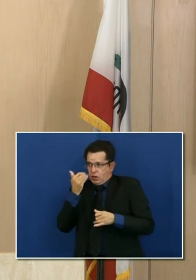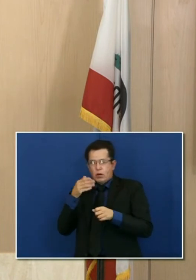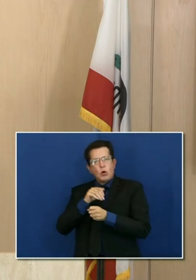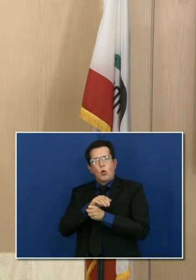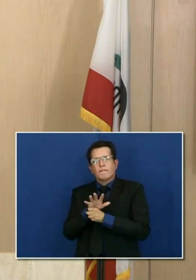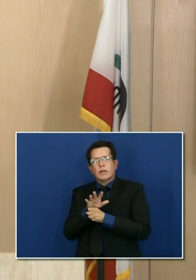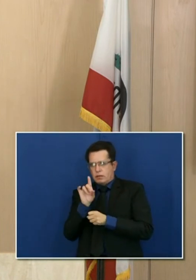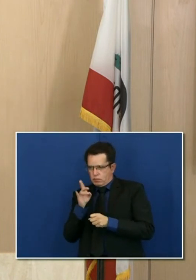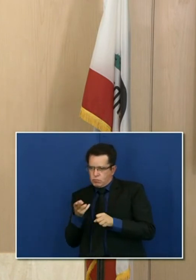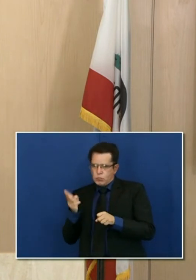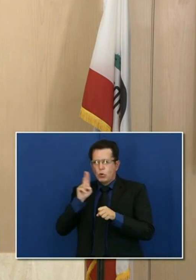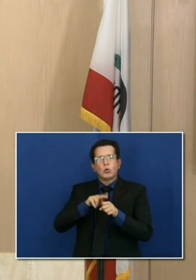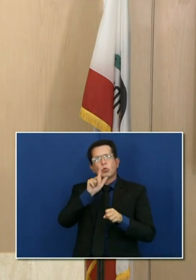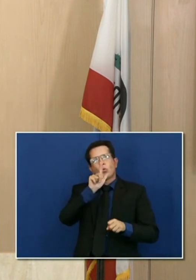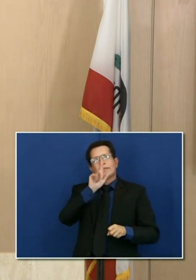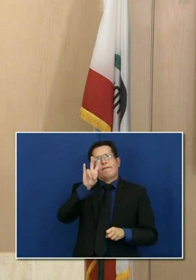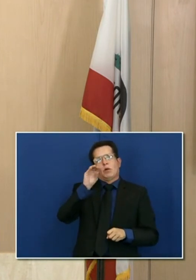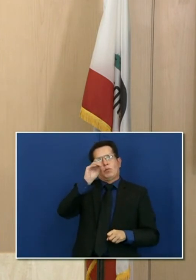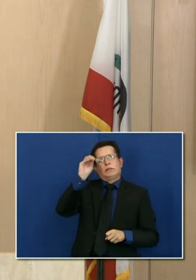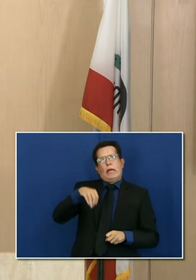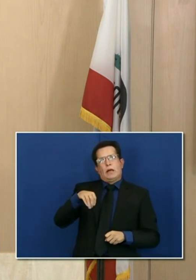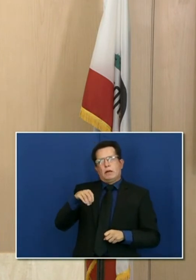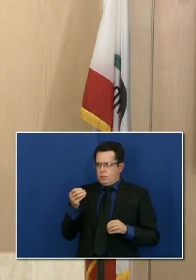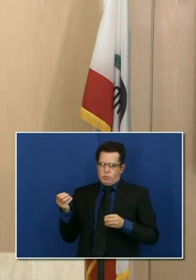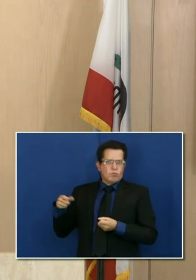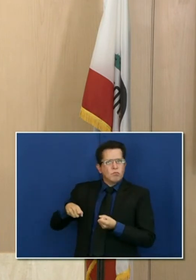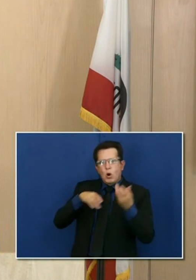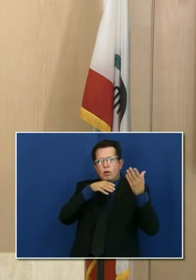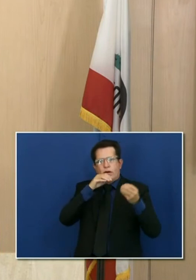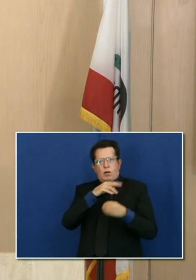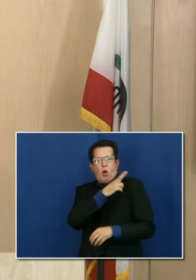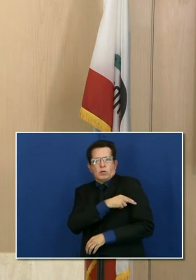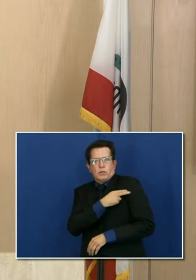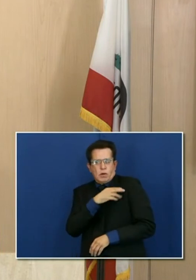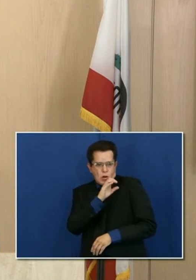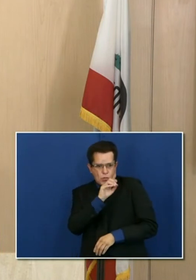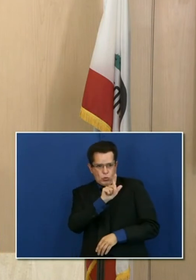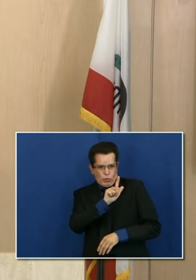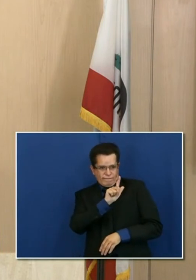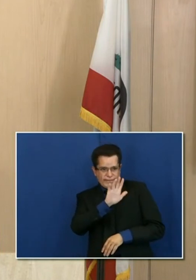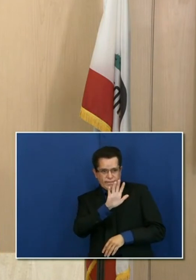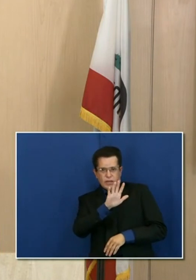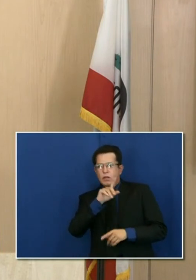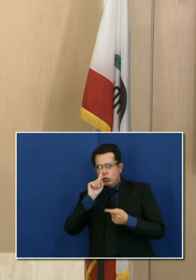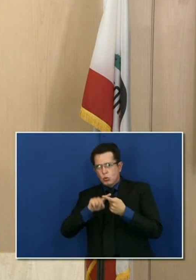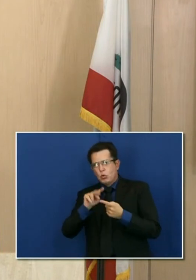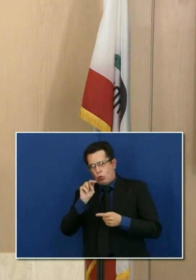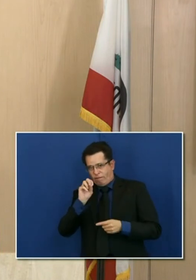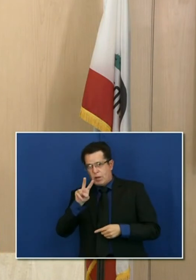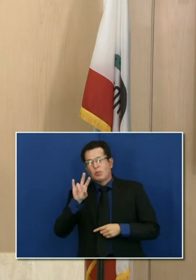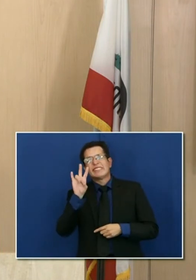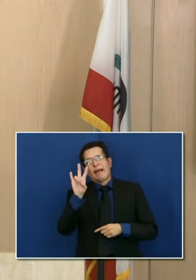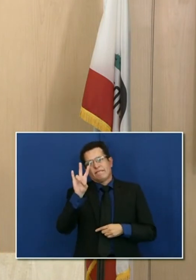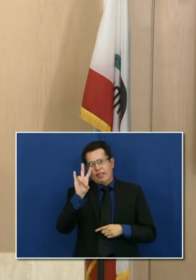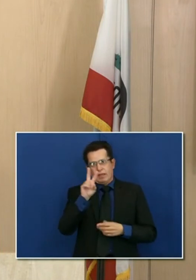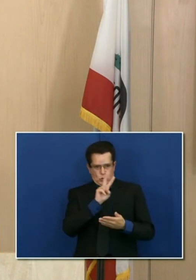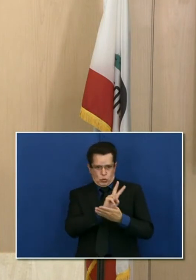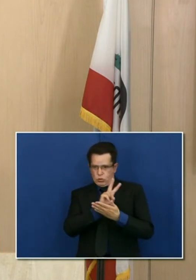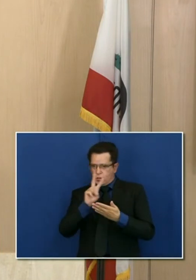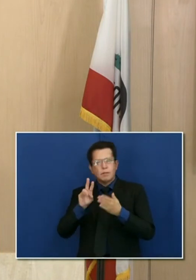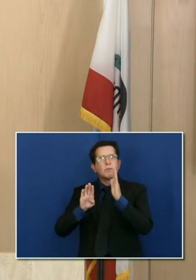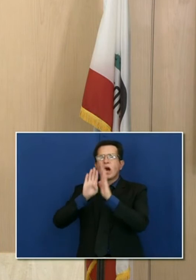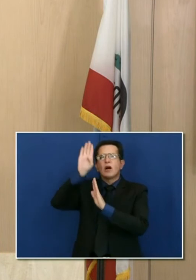by 27% between October 25th and November 7th, a 2-week period. Given the